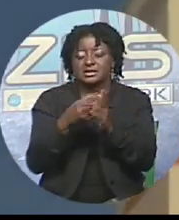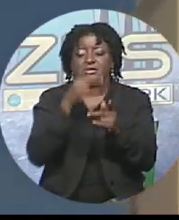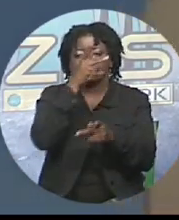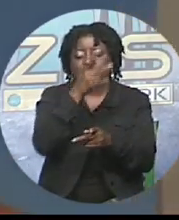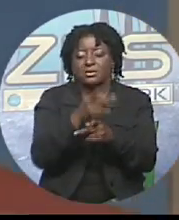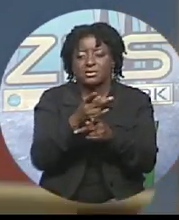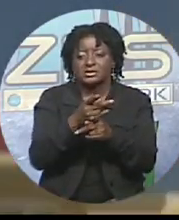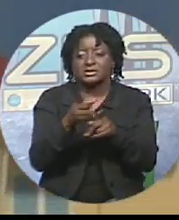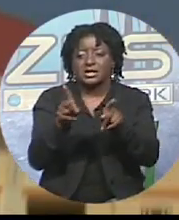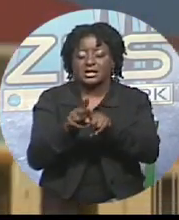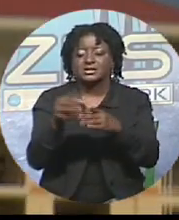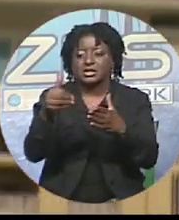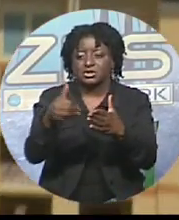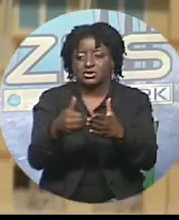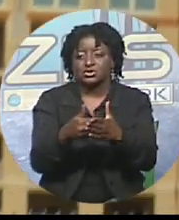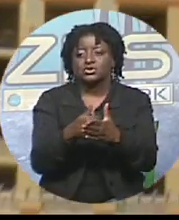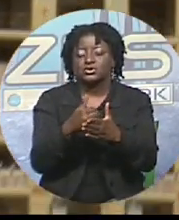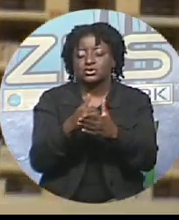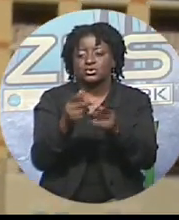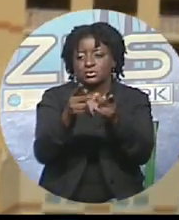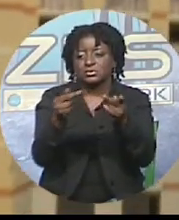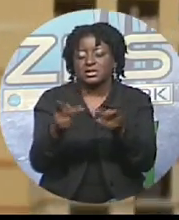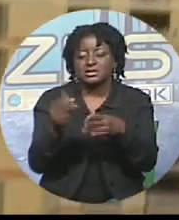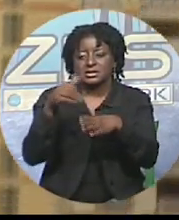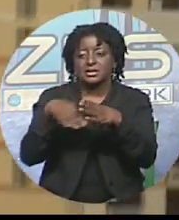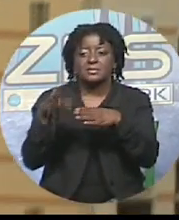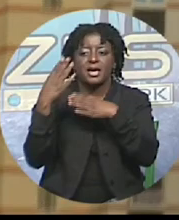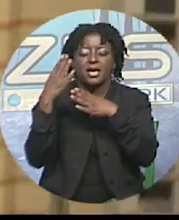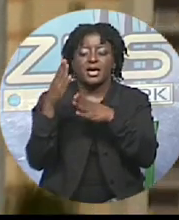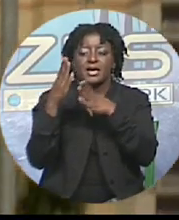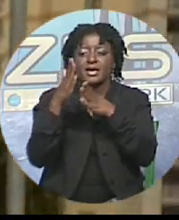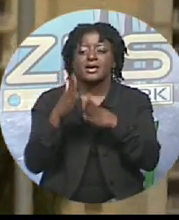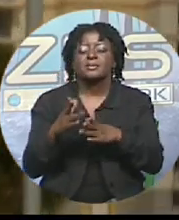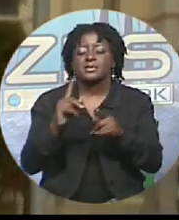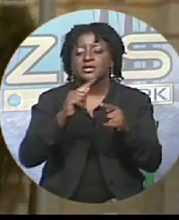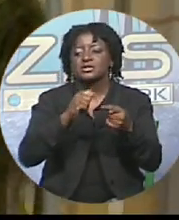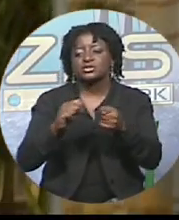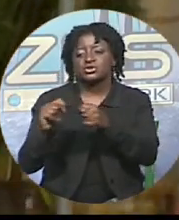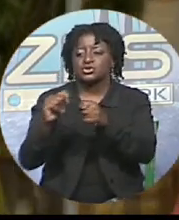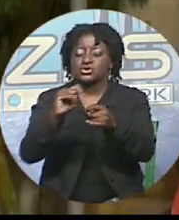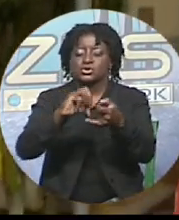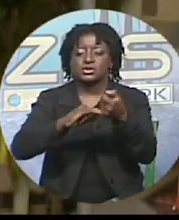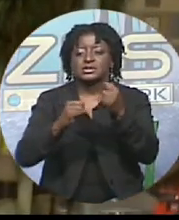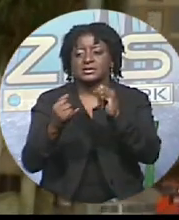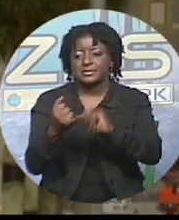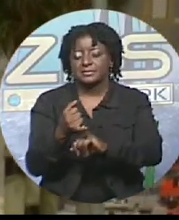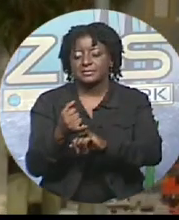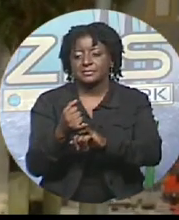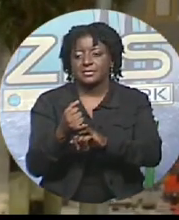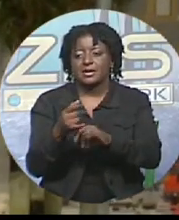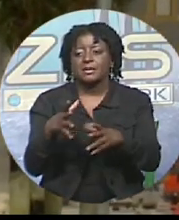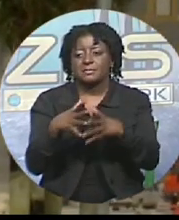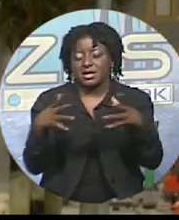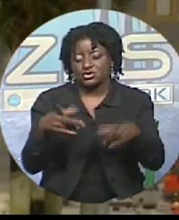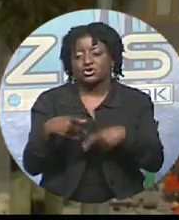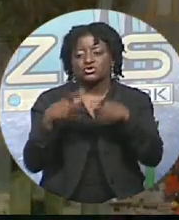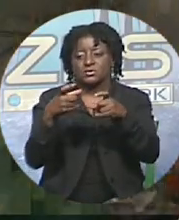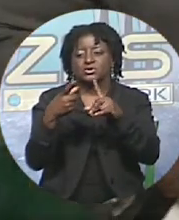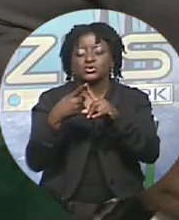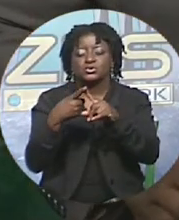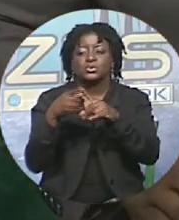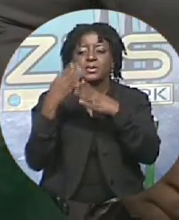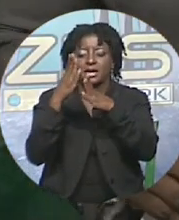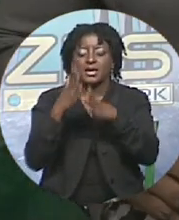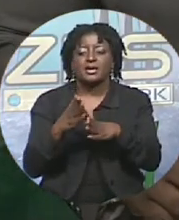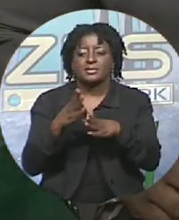in Bahamian and regional tourism, and one that will represent a major contributor to Bahamian employment. So there you have it, Charisma. No doubt this